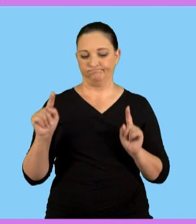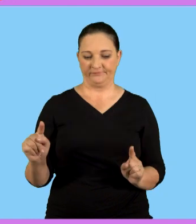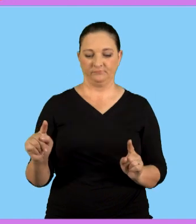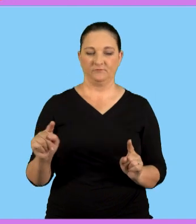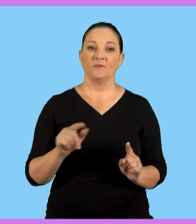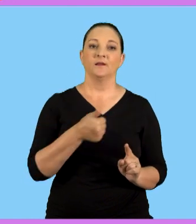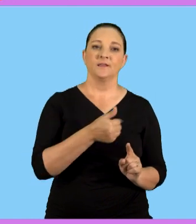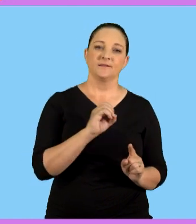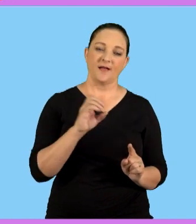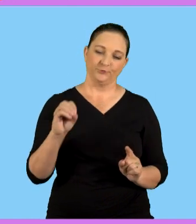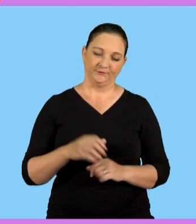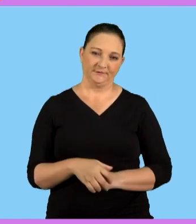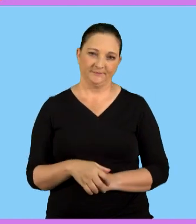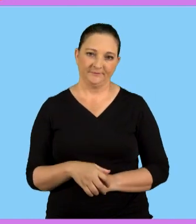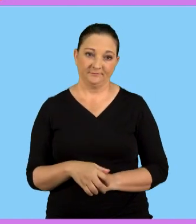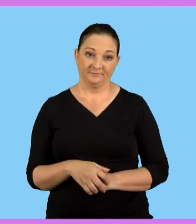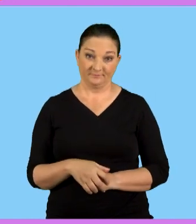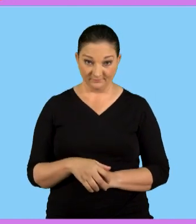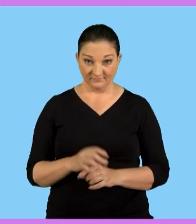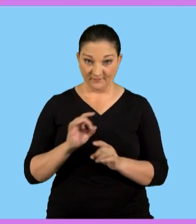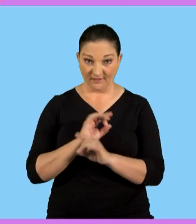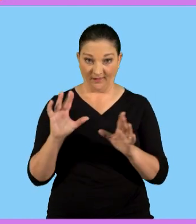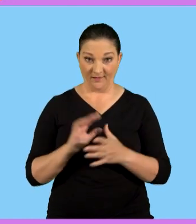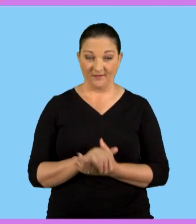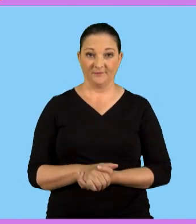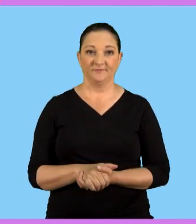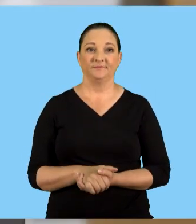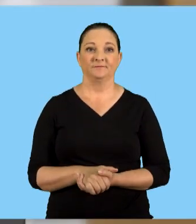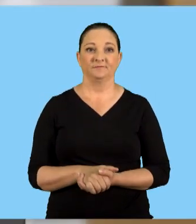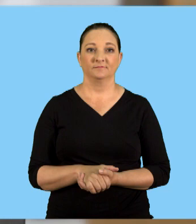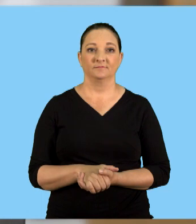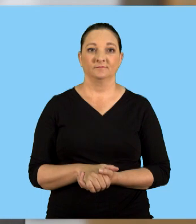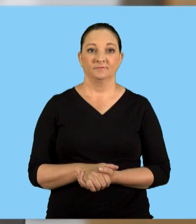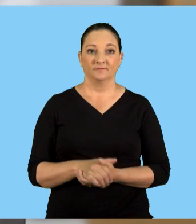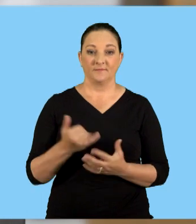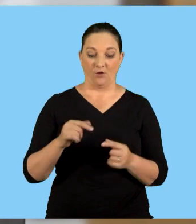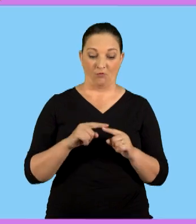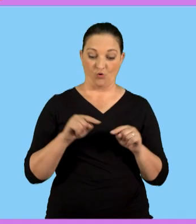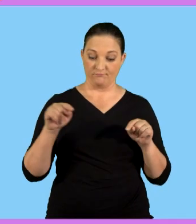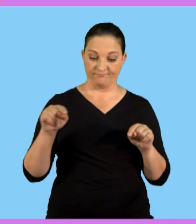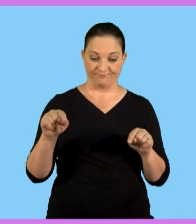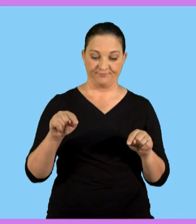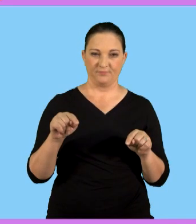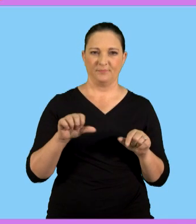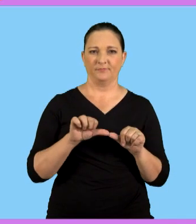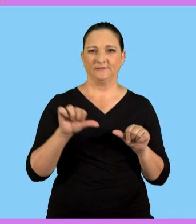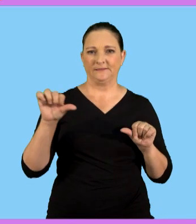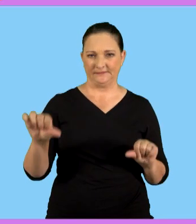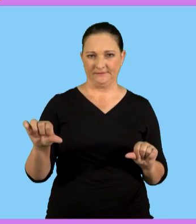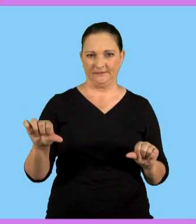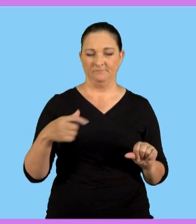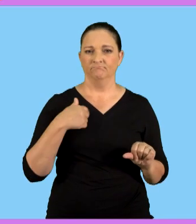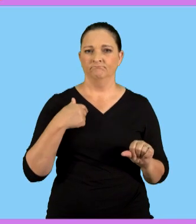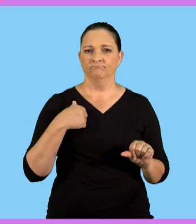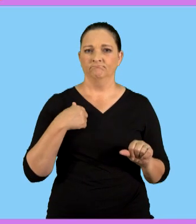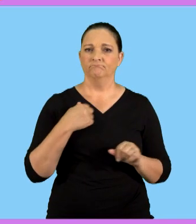is 600 kilometers. Guys, are we clear on that one? All right, so I took the distance on the map. I've multiplied